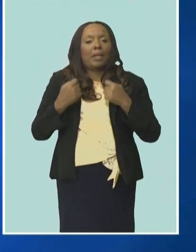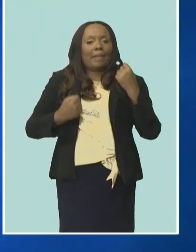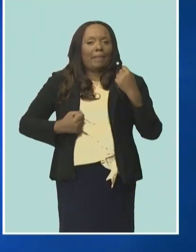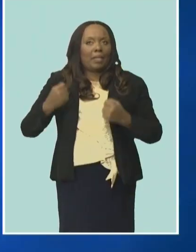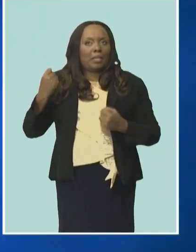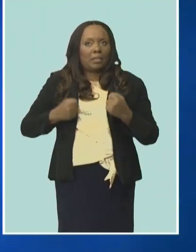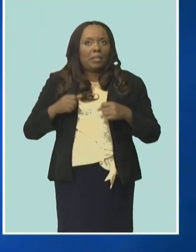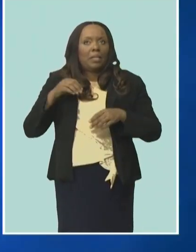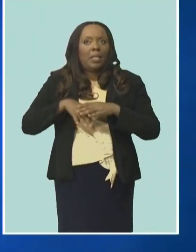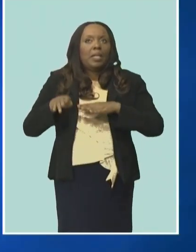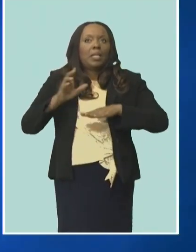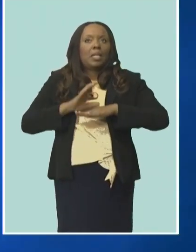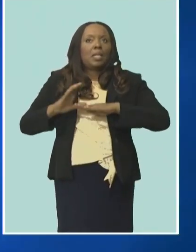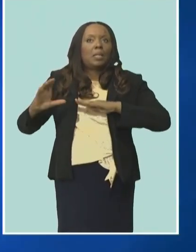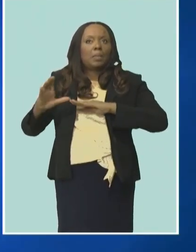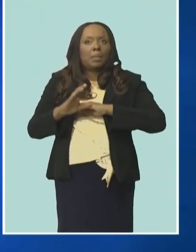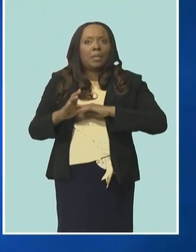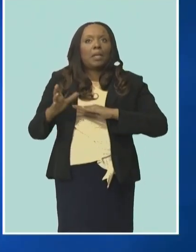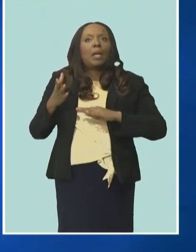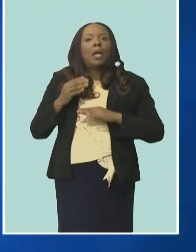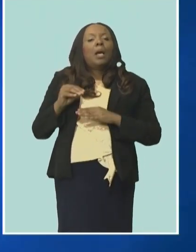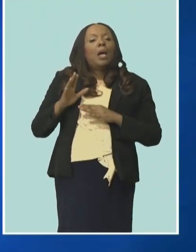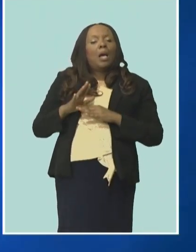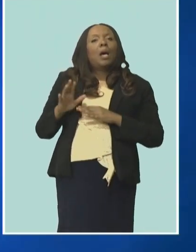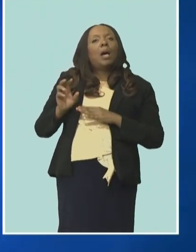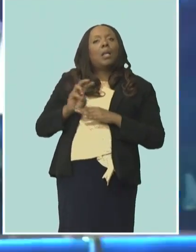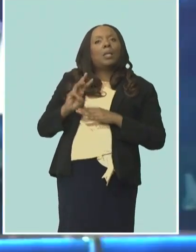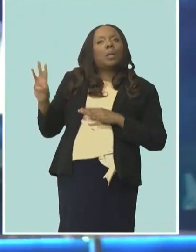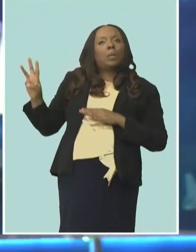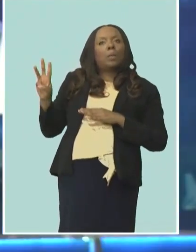vehicles in the Caribbean and arguably in the Western Hemisphere.